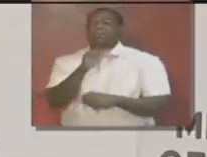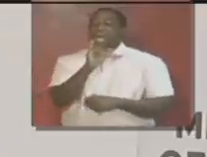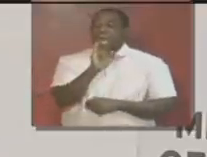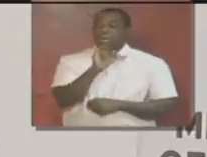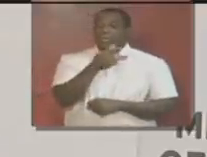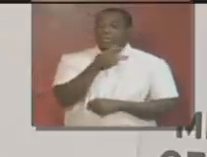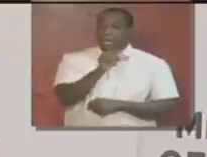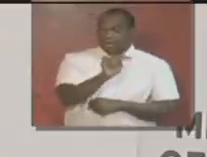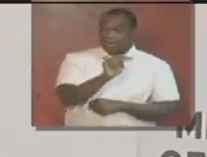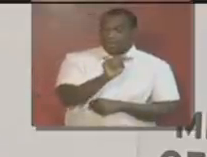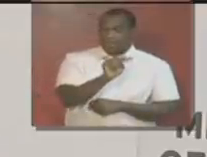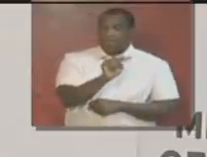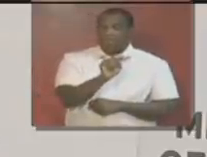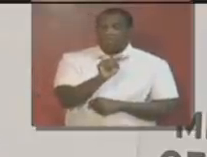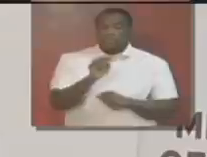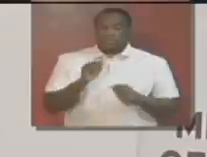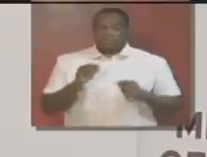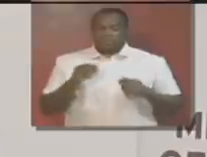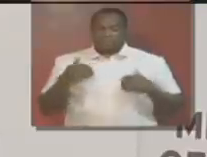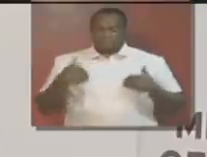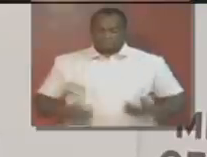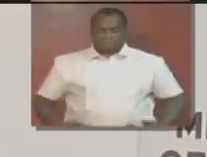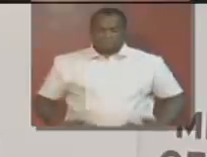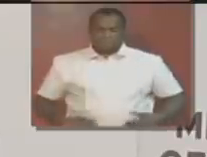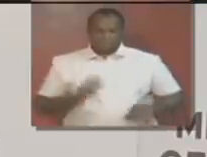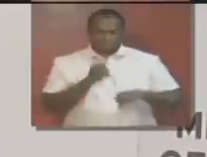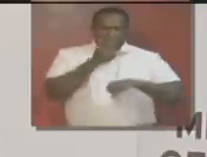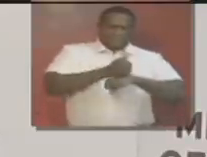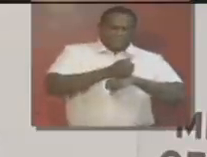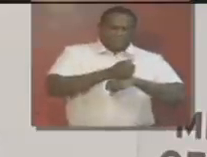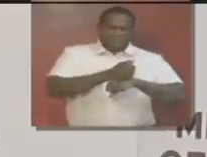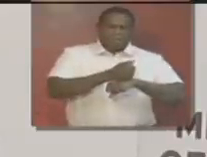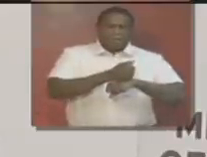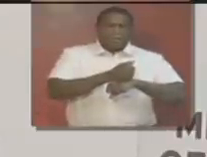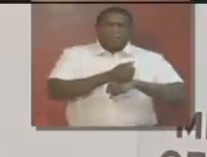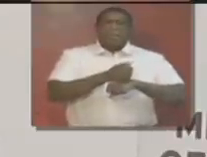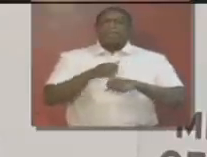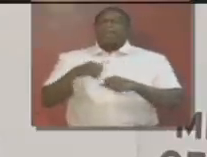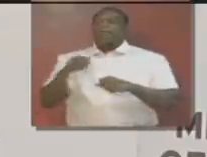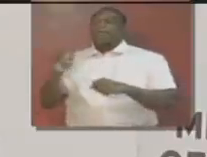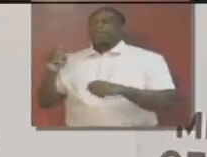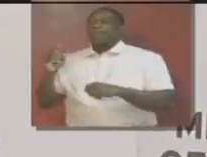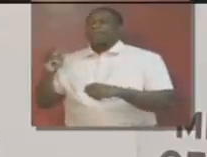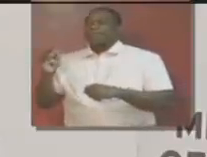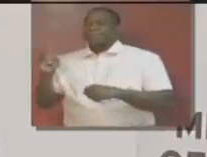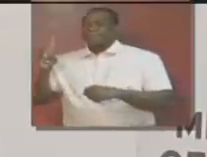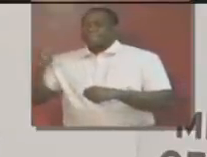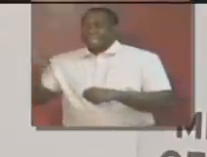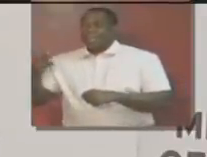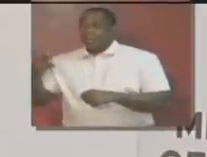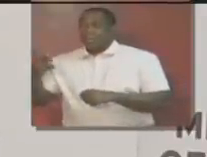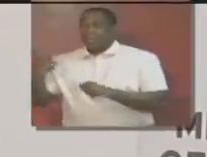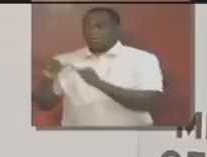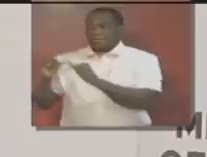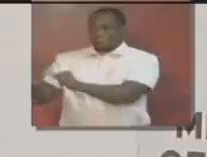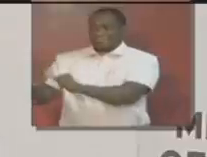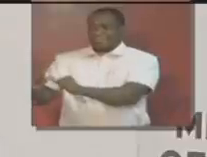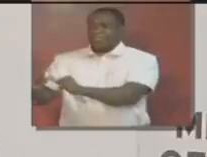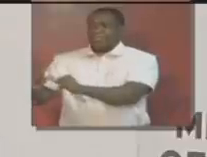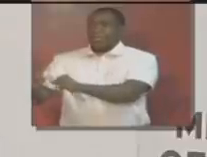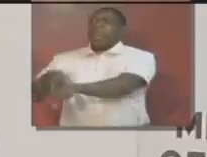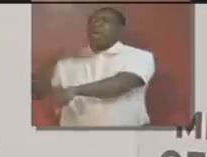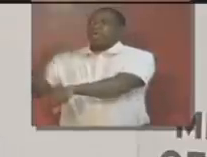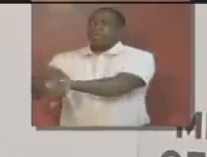and it comes back down after a bit. And we have the IgG, which is a longer lasting one. So for most viruses, especially